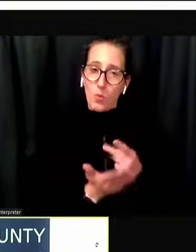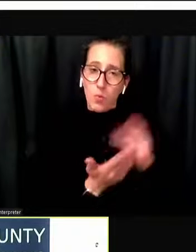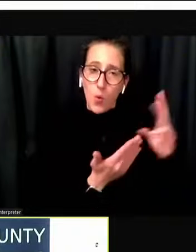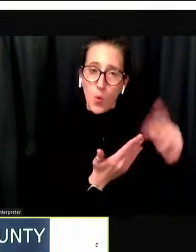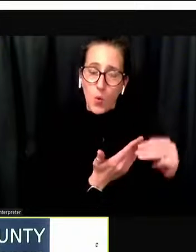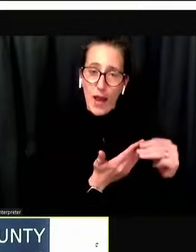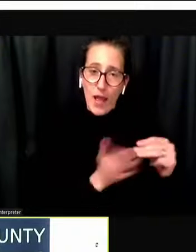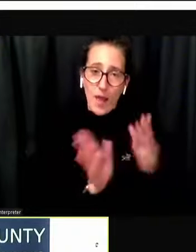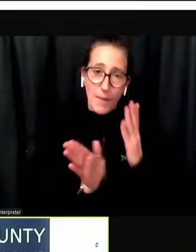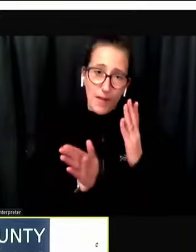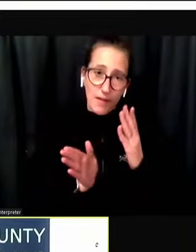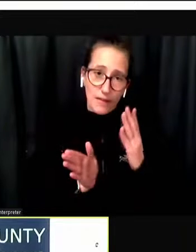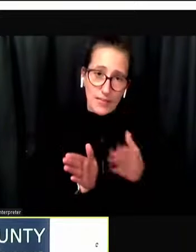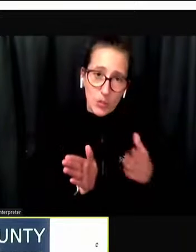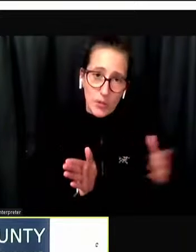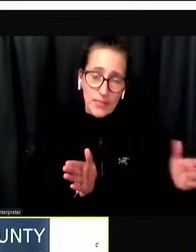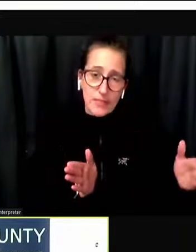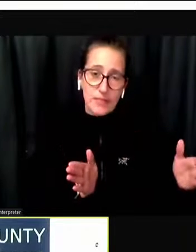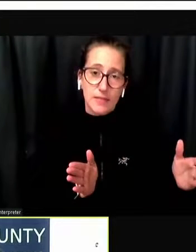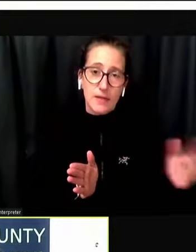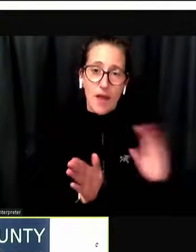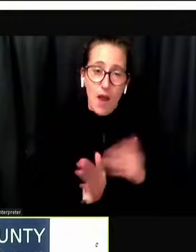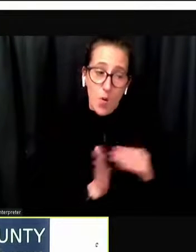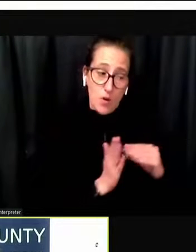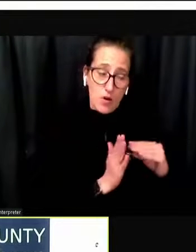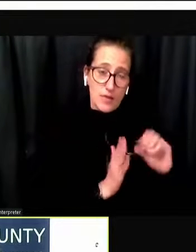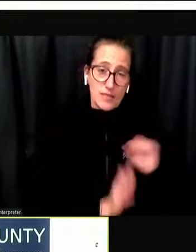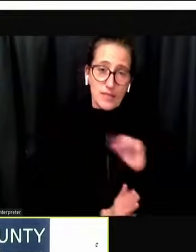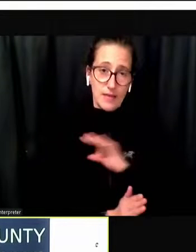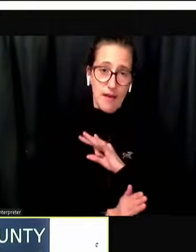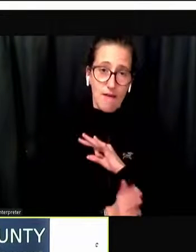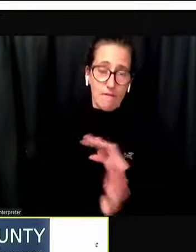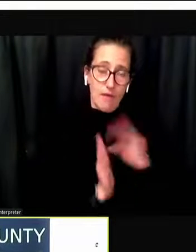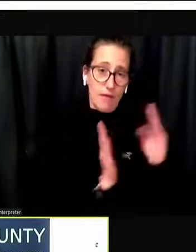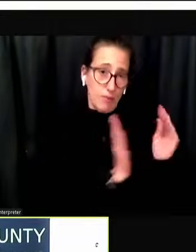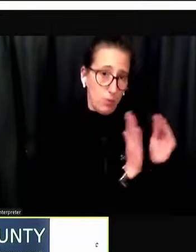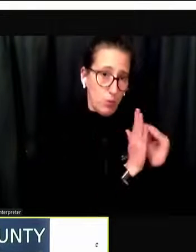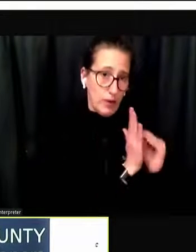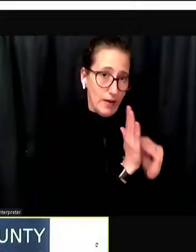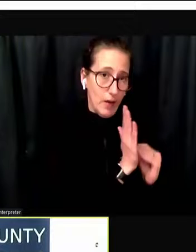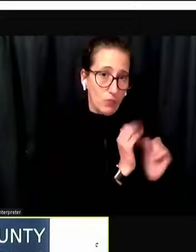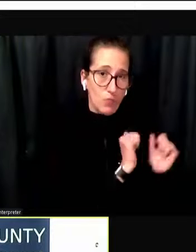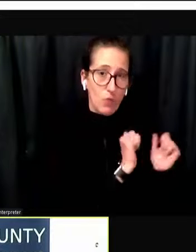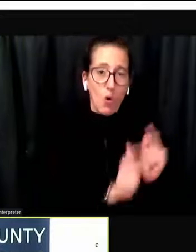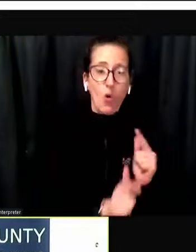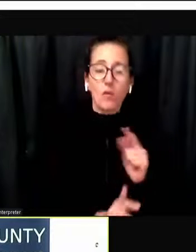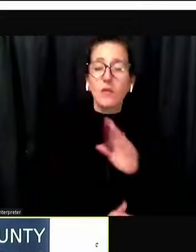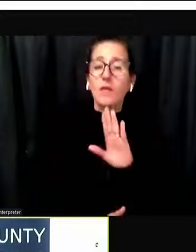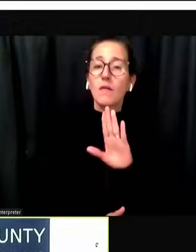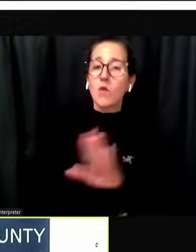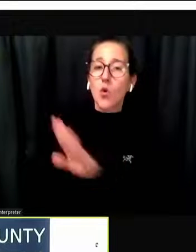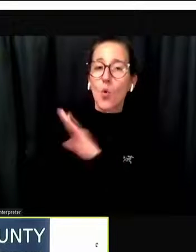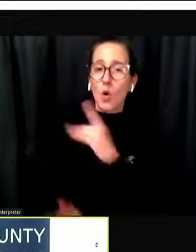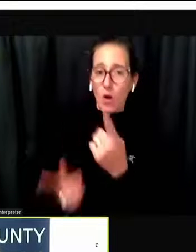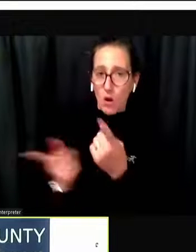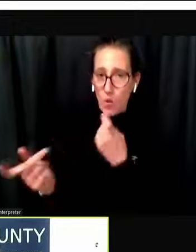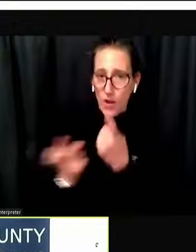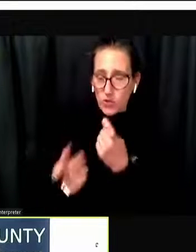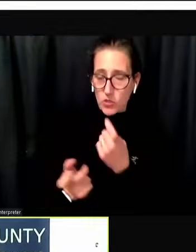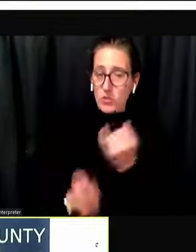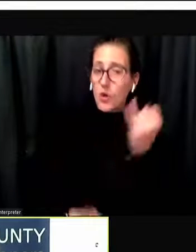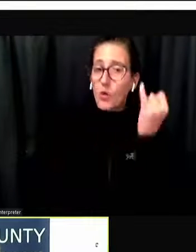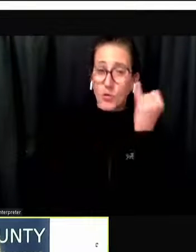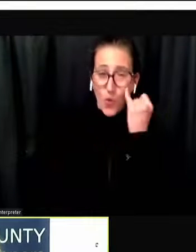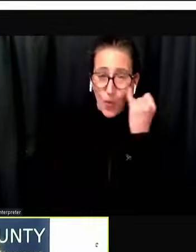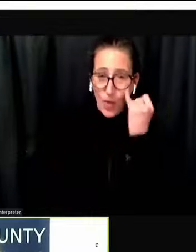the questions that you've been asking through the Q&A forum. And if your questions are not answered tonight, they will